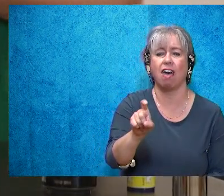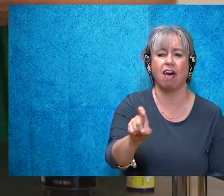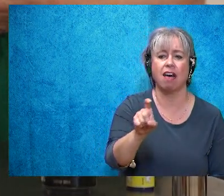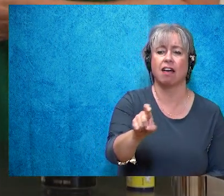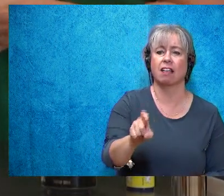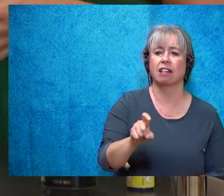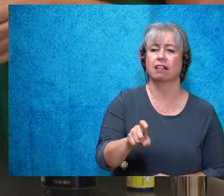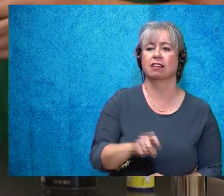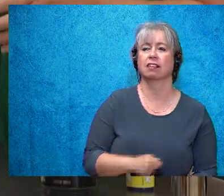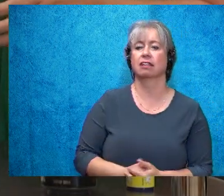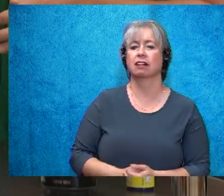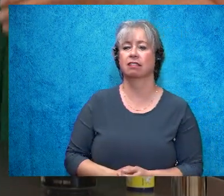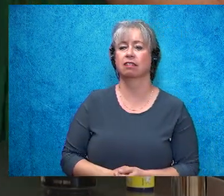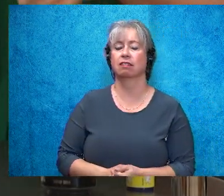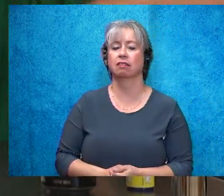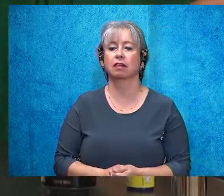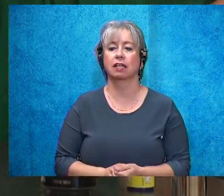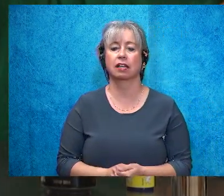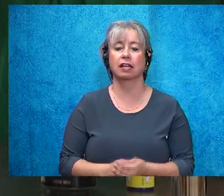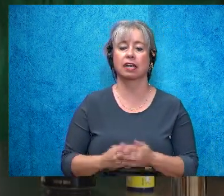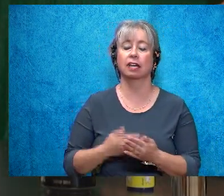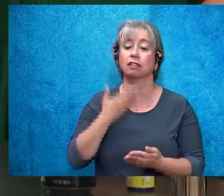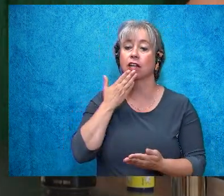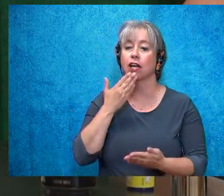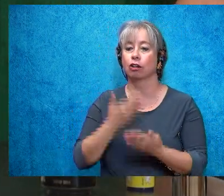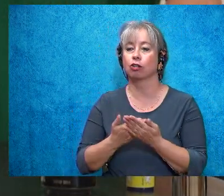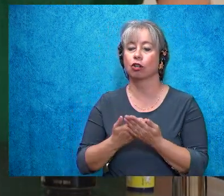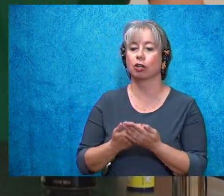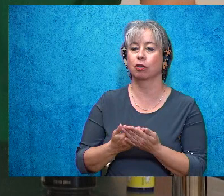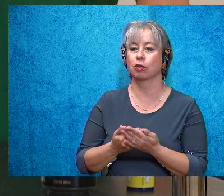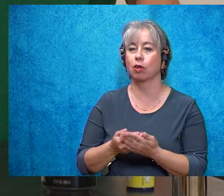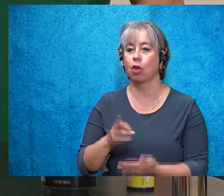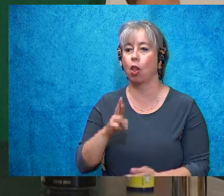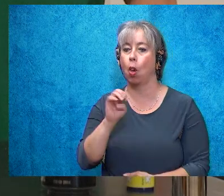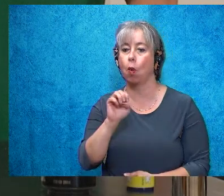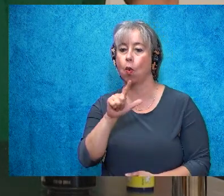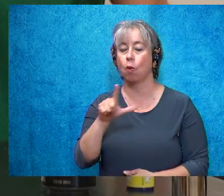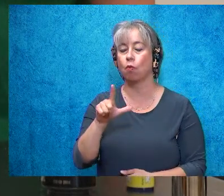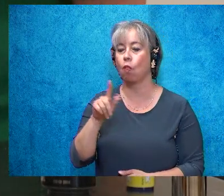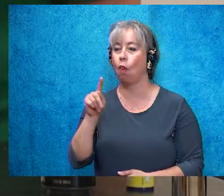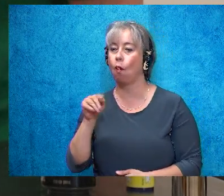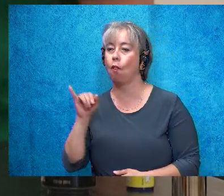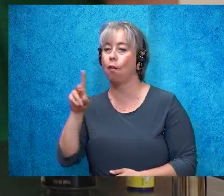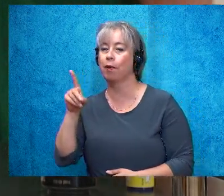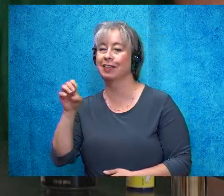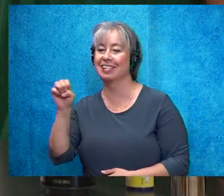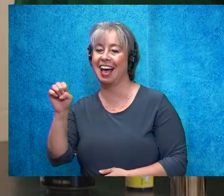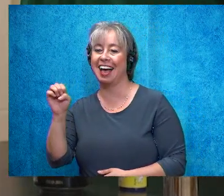example of mass and speed. Roll Tide. Looking at potential energy